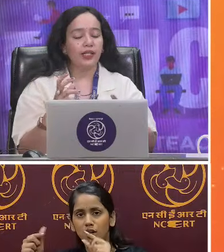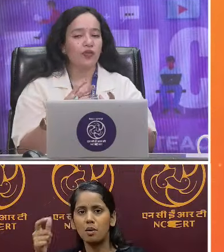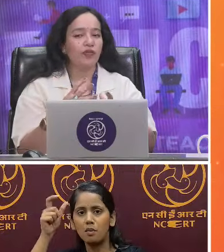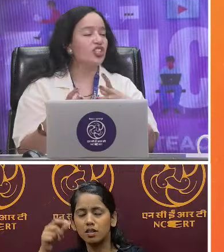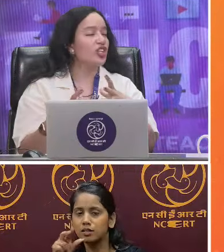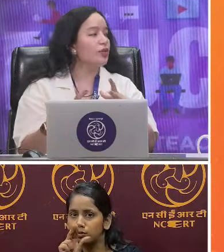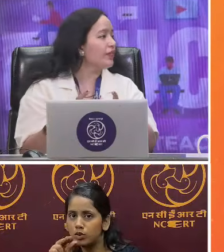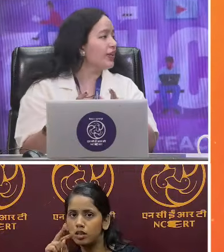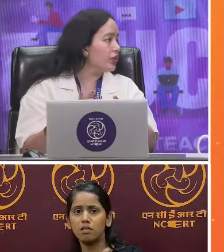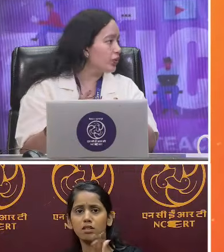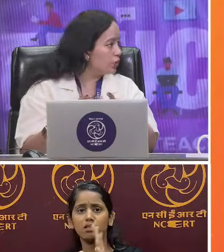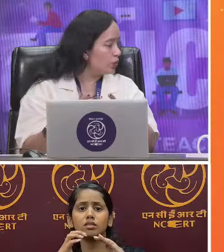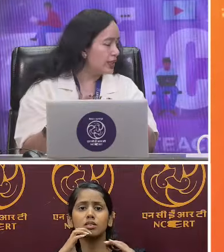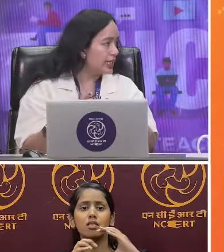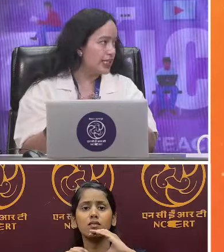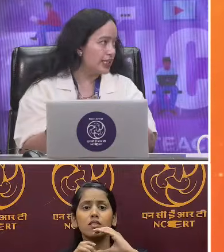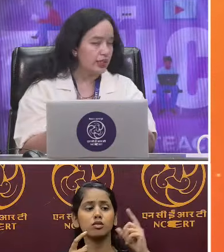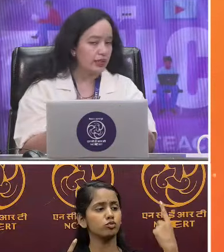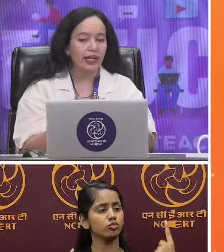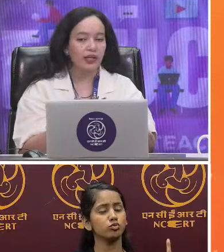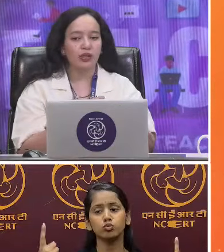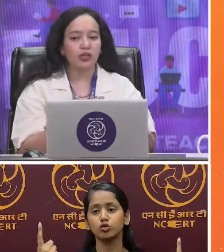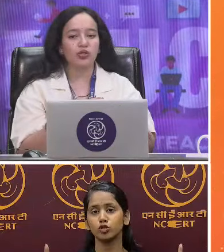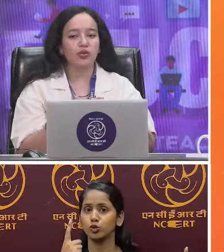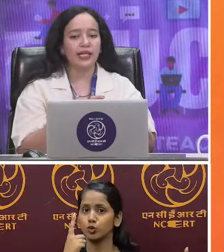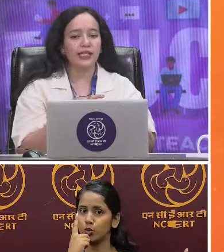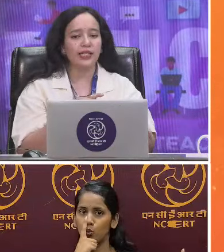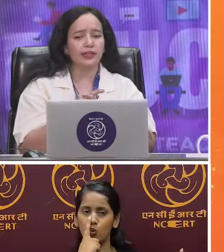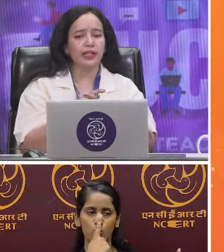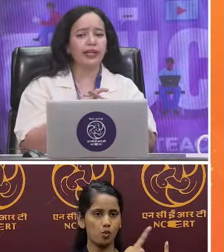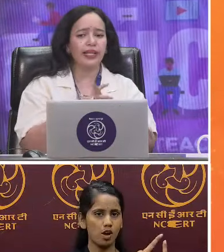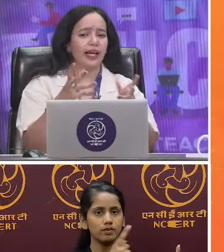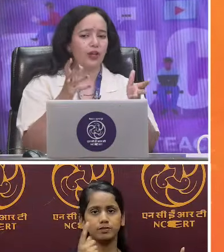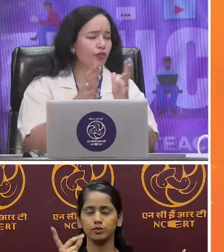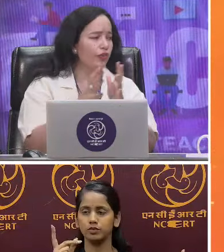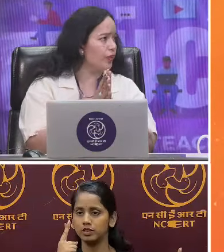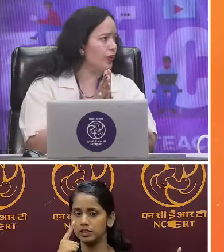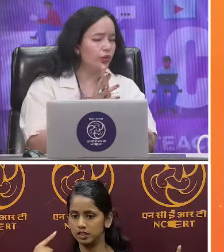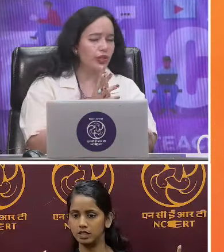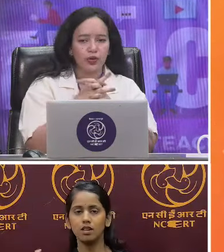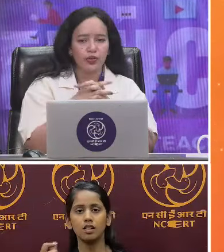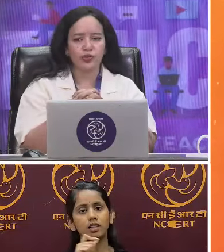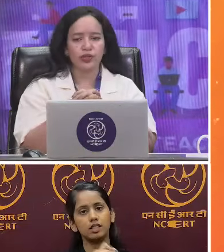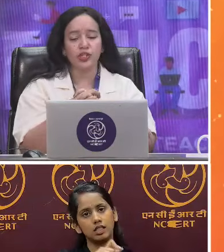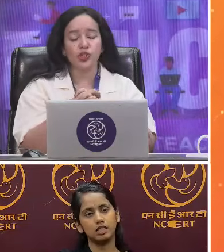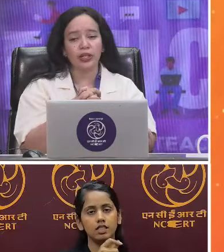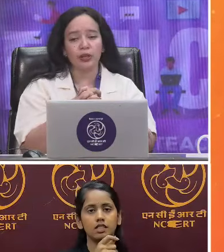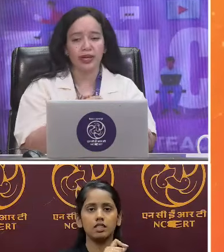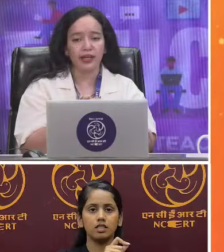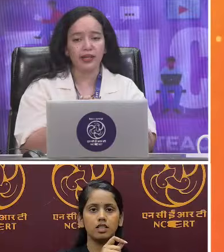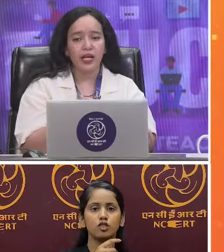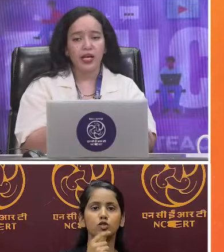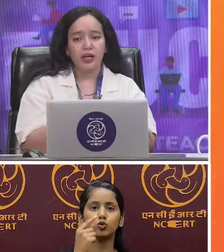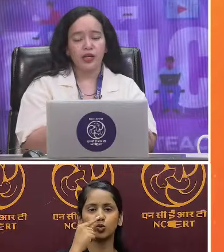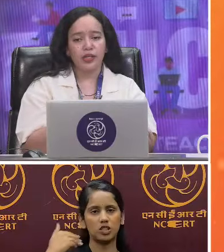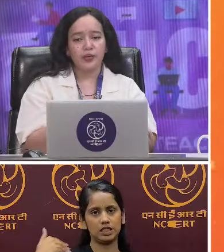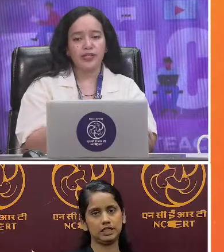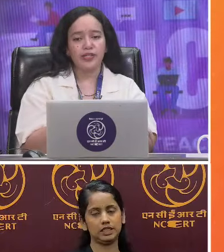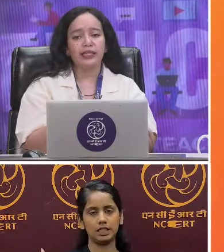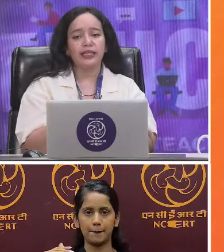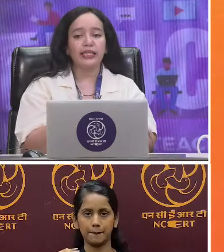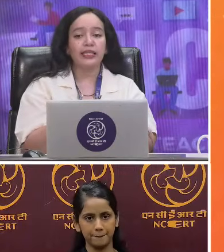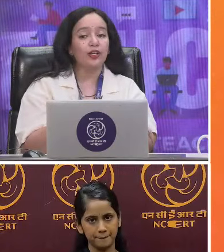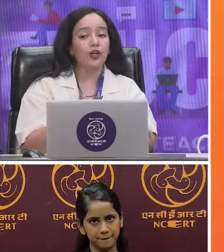it's a conversation between two sisters, right? So I just read a dialogue for you, or 2 dialogues. So it's a choti behan who